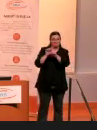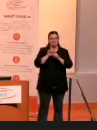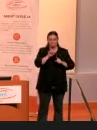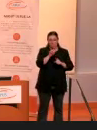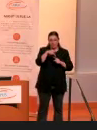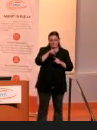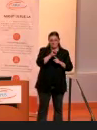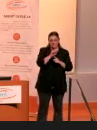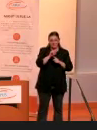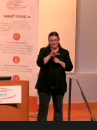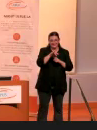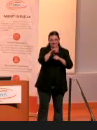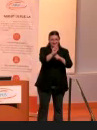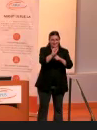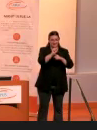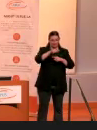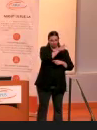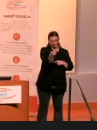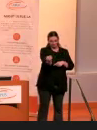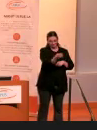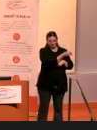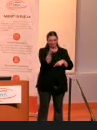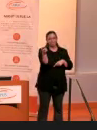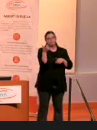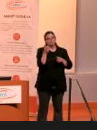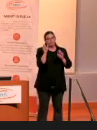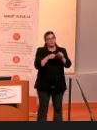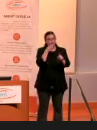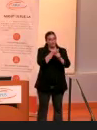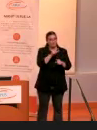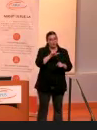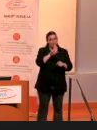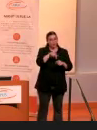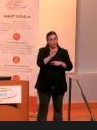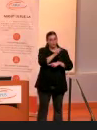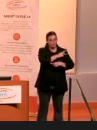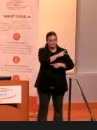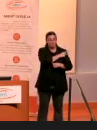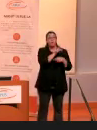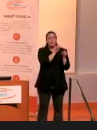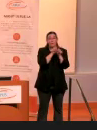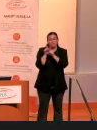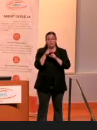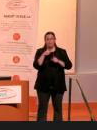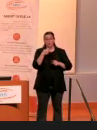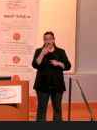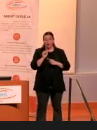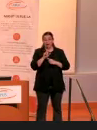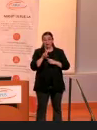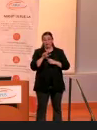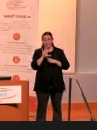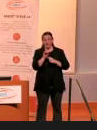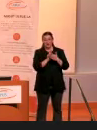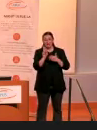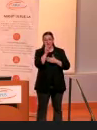lupus. We also know from some work done at Harvard that psychosocial stressors can alter the B and